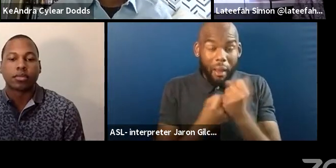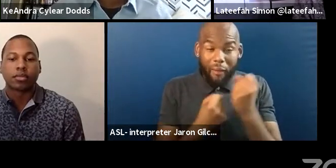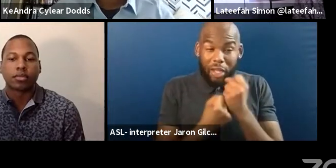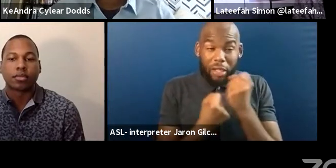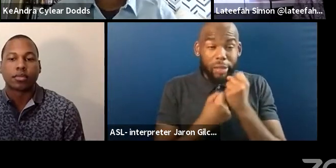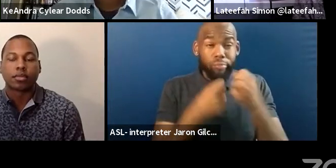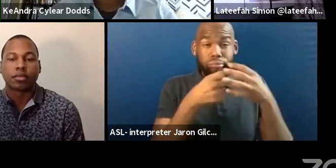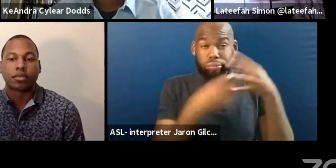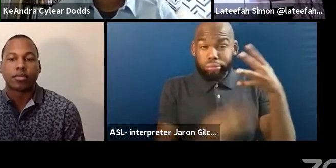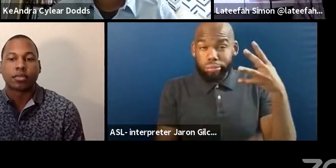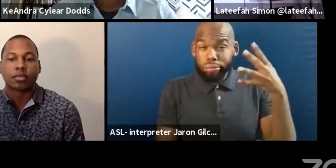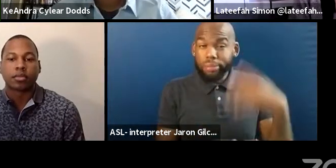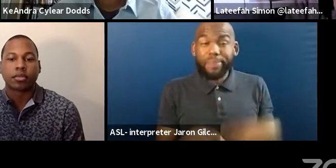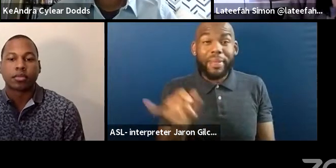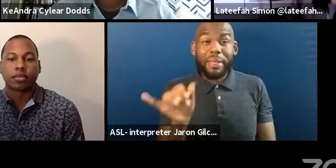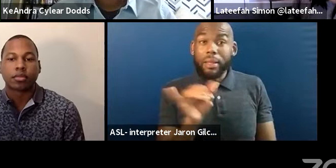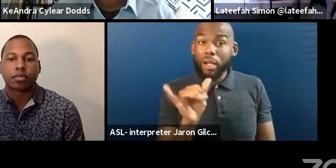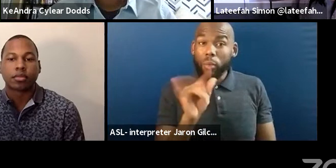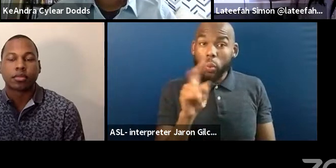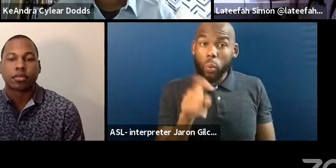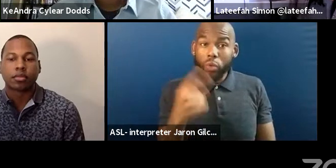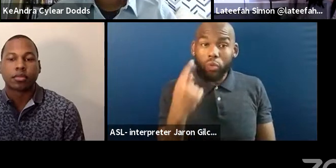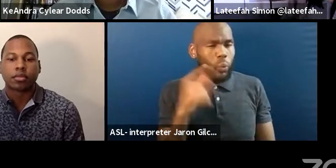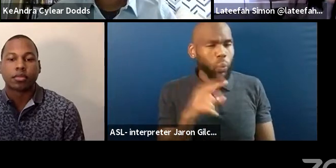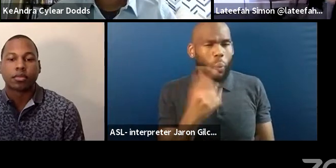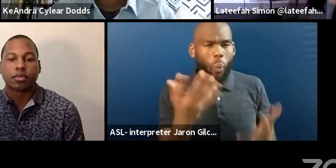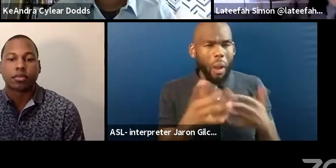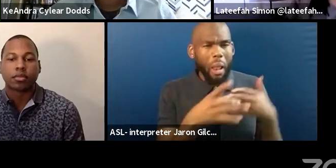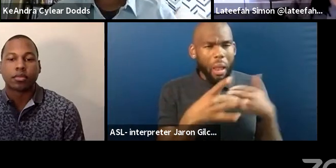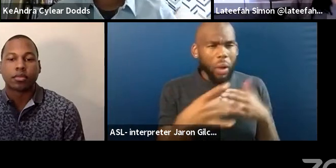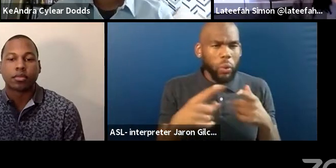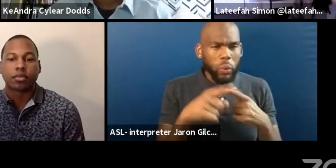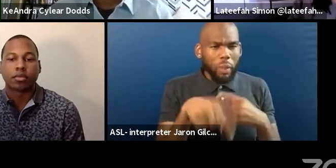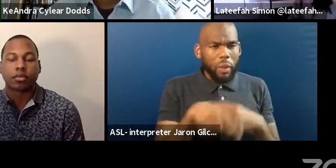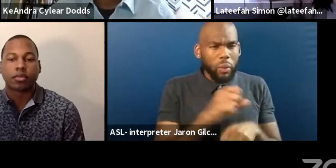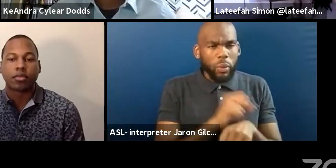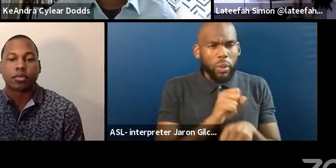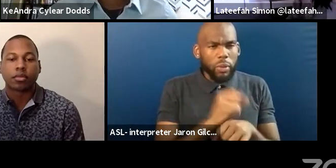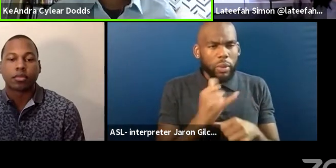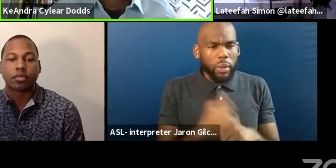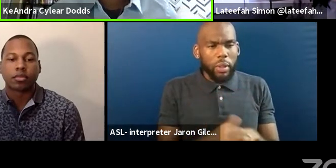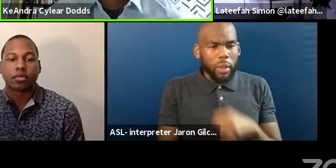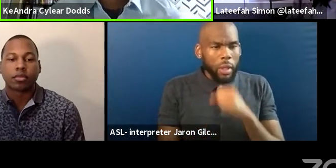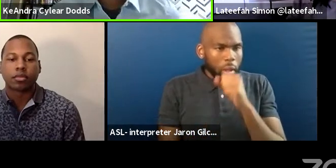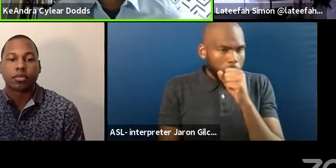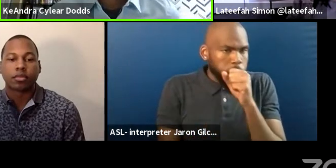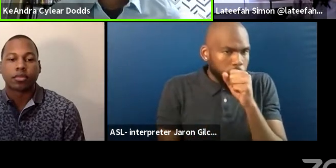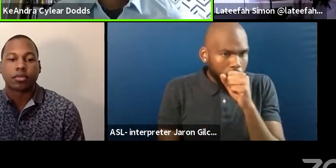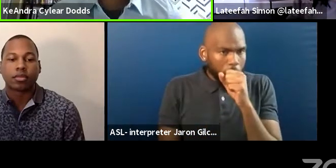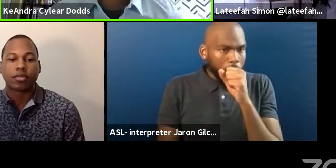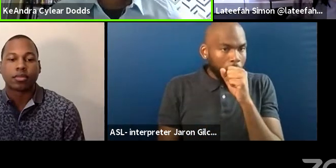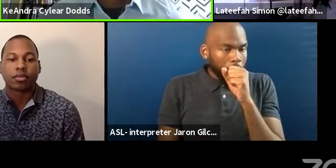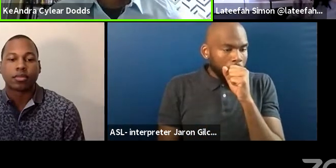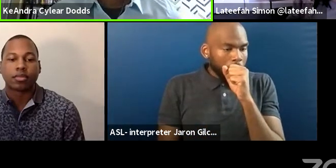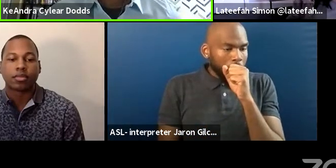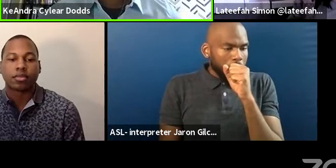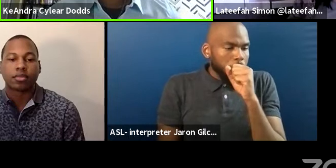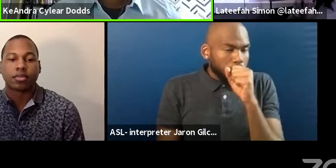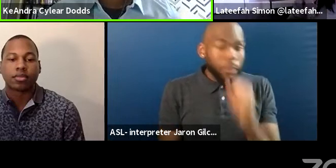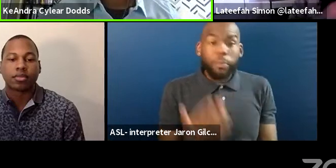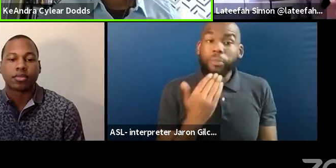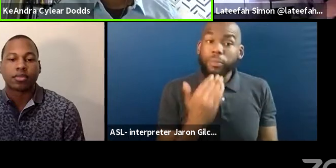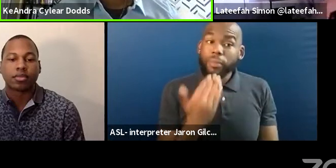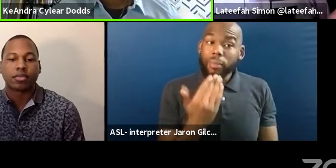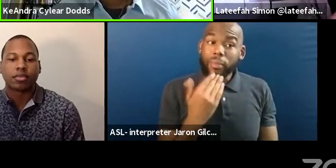same question to you. What led you to the work you're doing today? Thank you, and good afternoon, everyone.